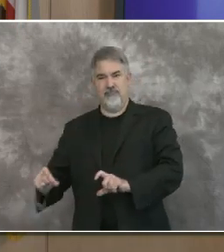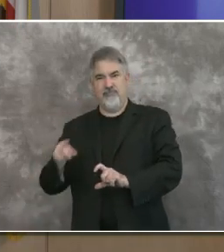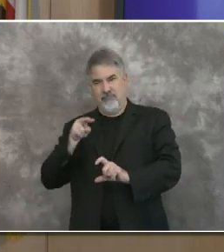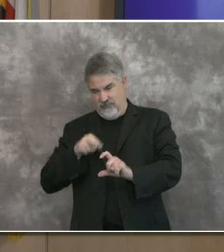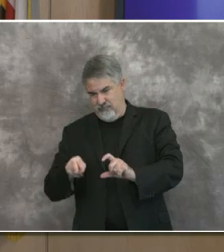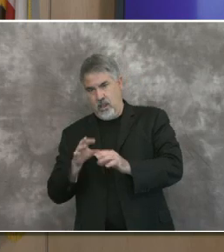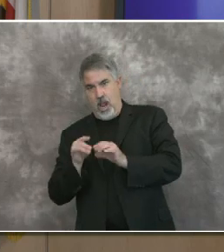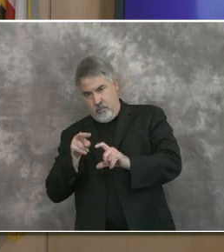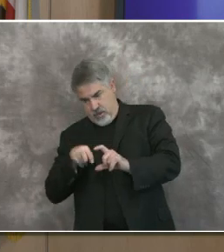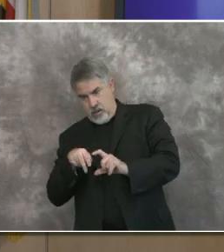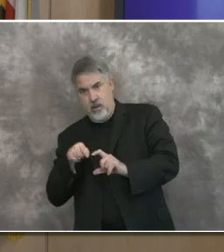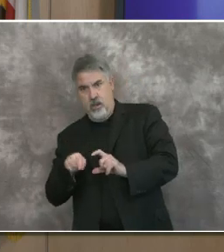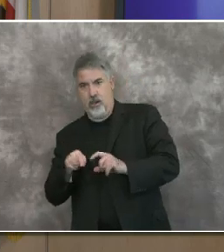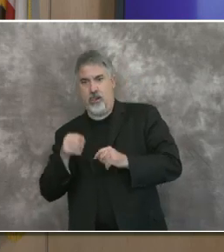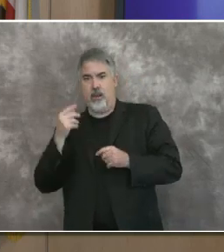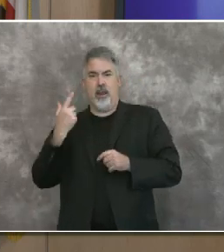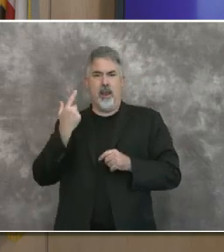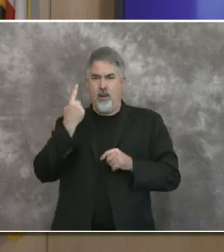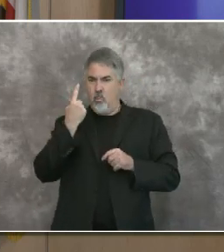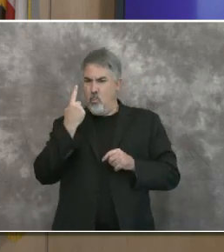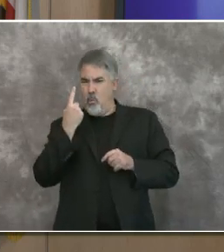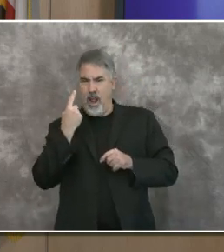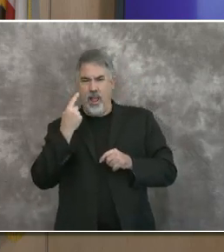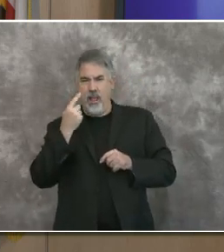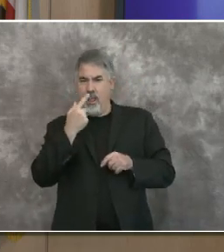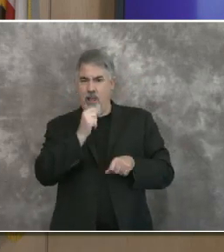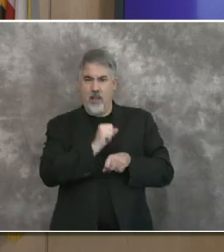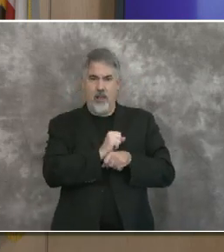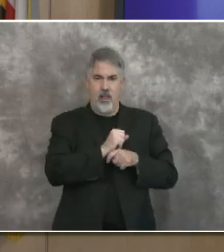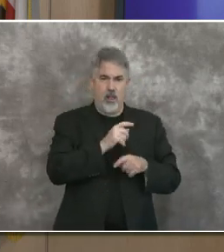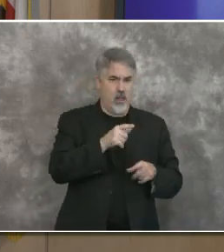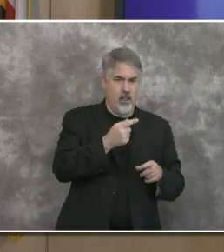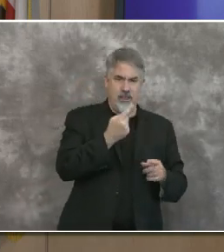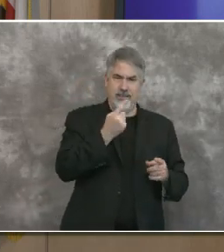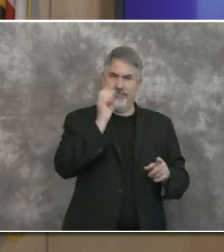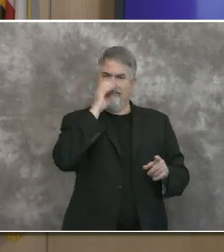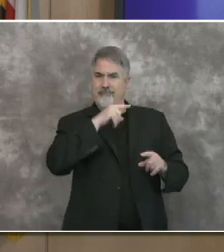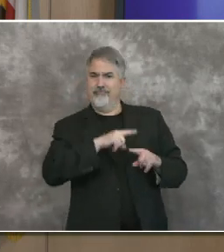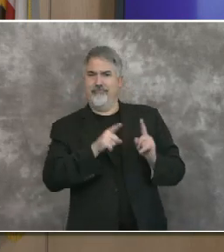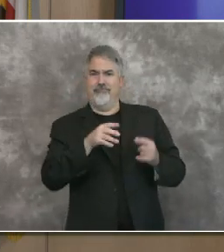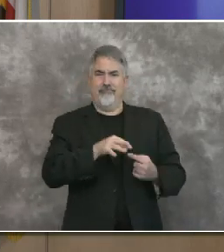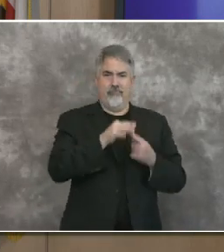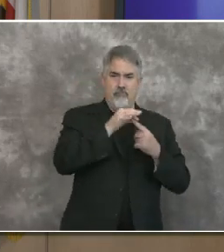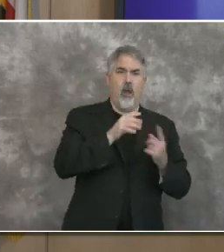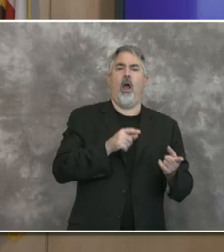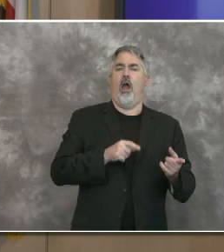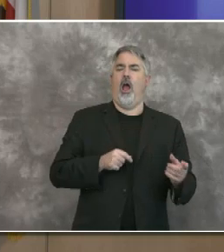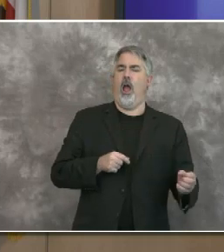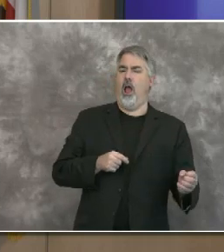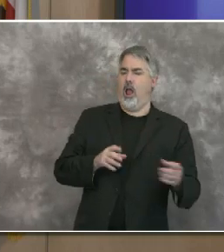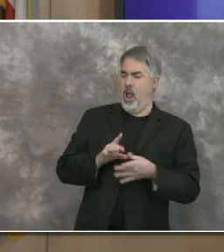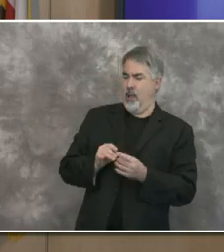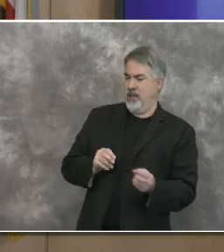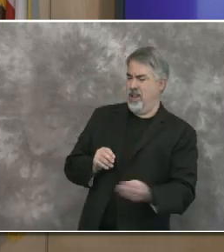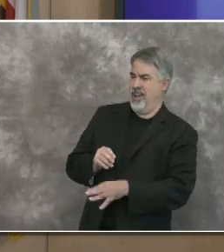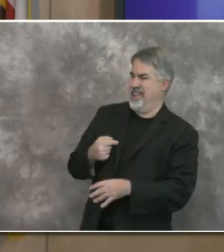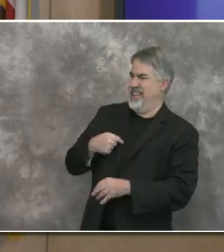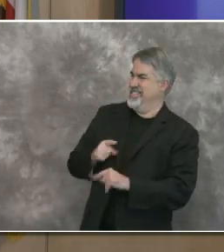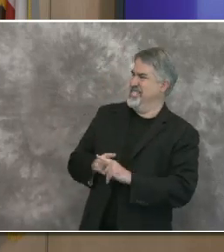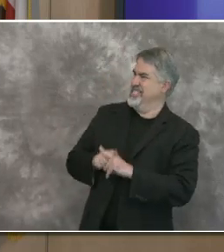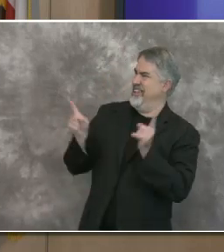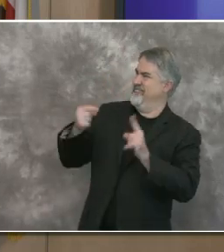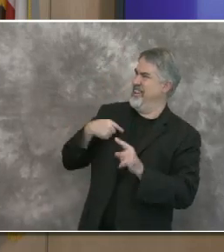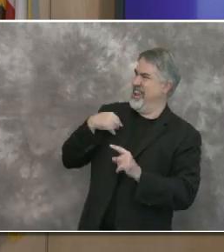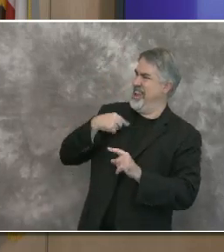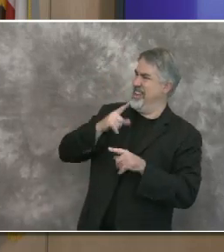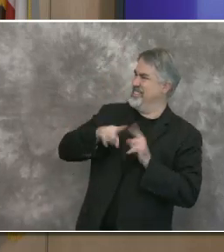industry is doing unique things because it was recommended in the state guidelines, that is where we can outline that. But we want this process to be as easy and as seamless